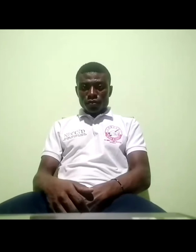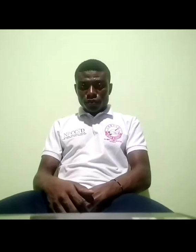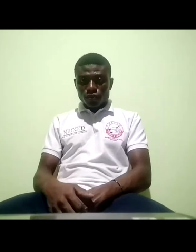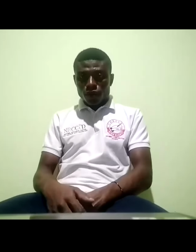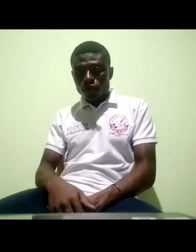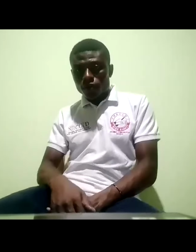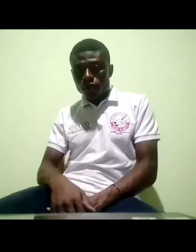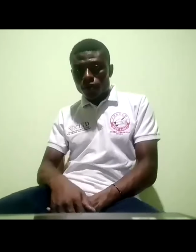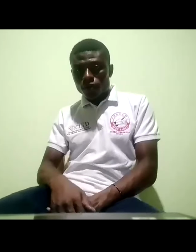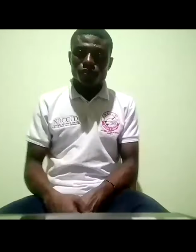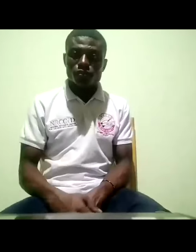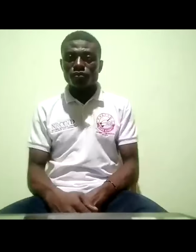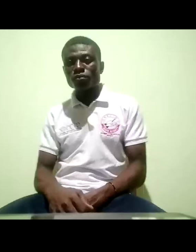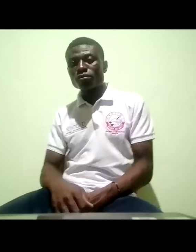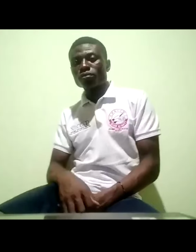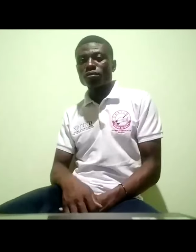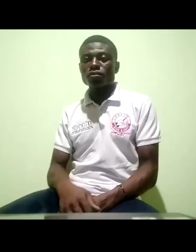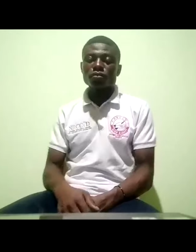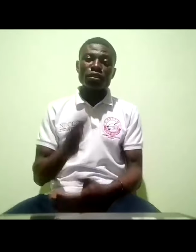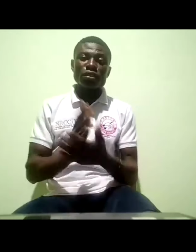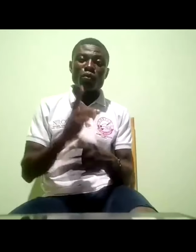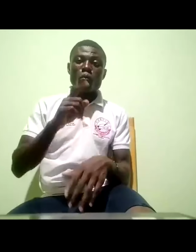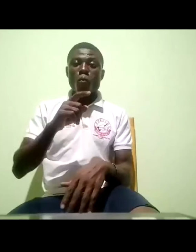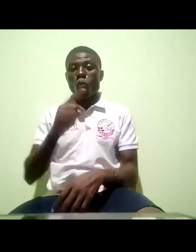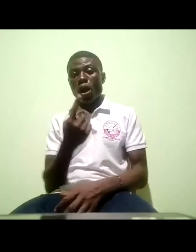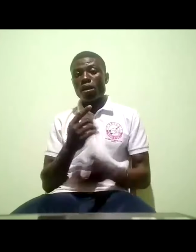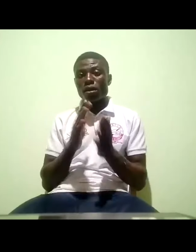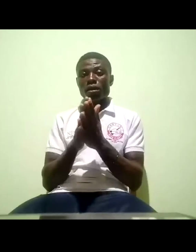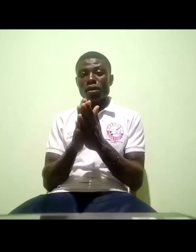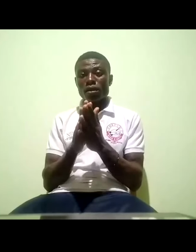And someone is asking, can someone have a